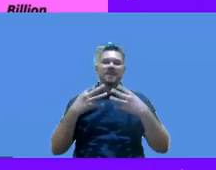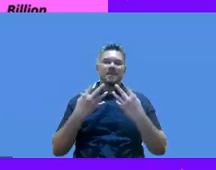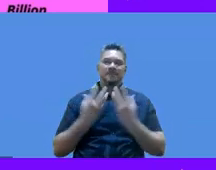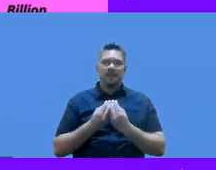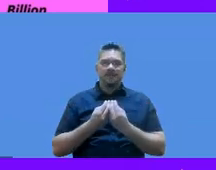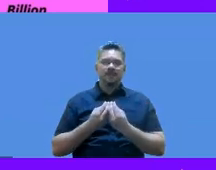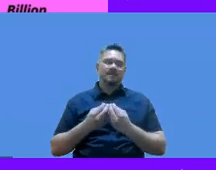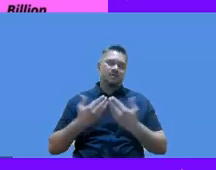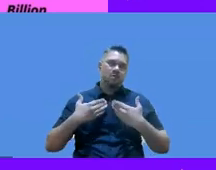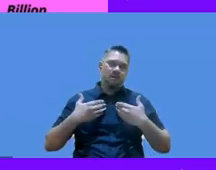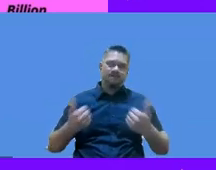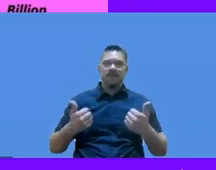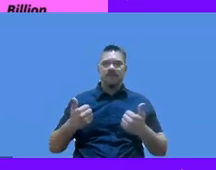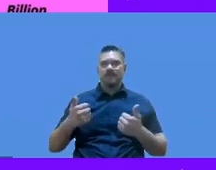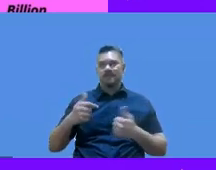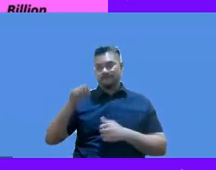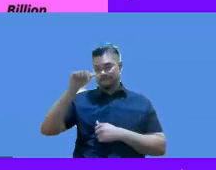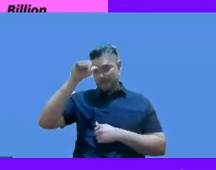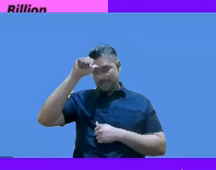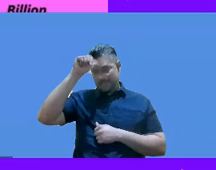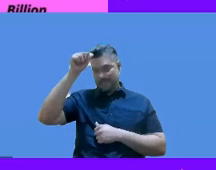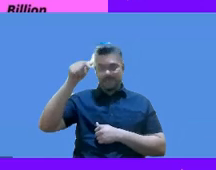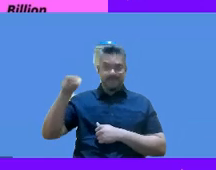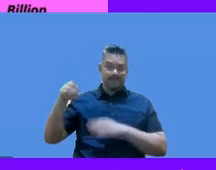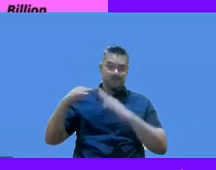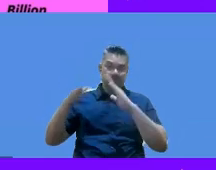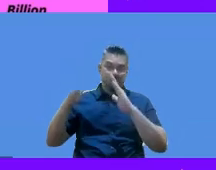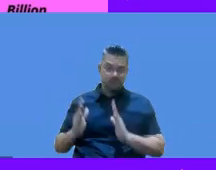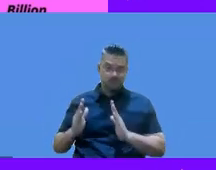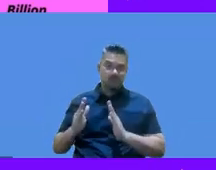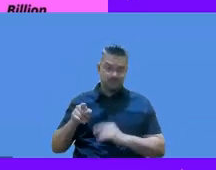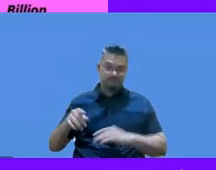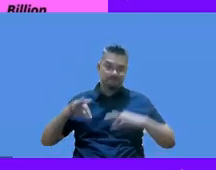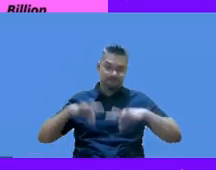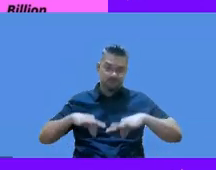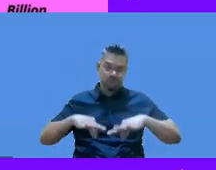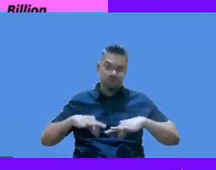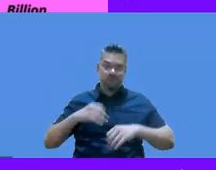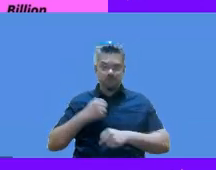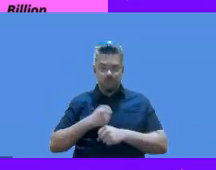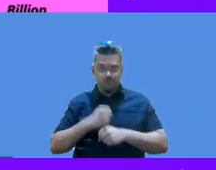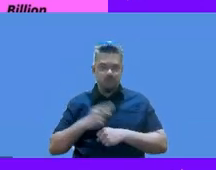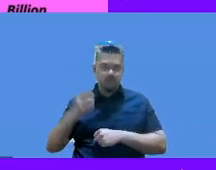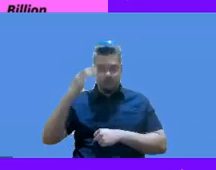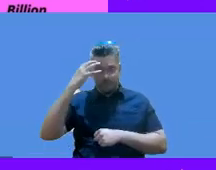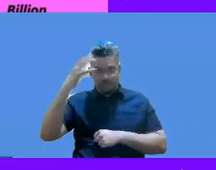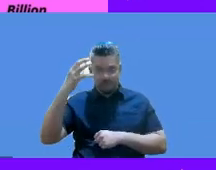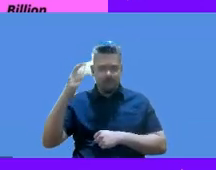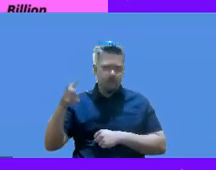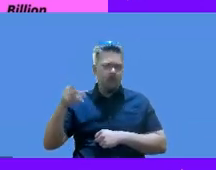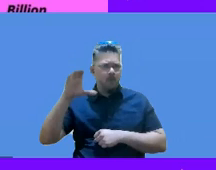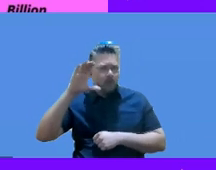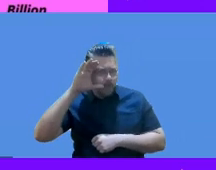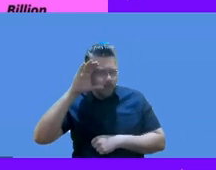So a very important policymaker who's been listening in to us and really thinking about how she can play a role